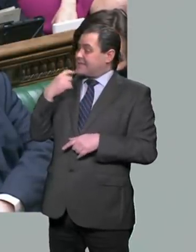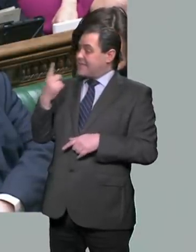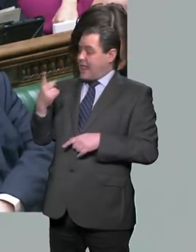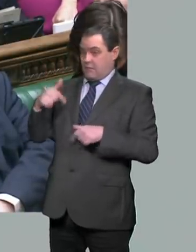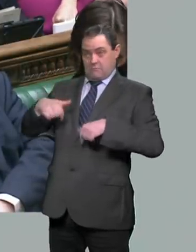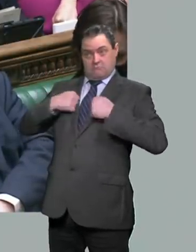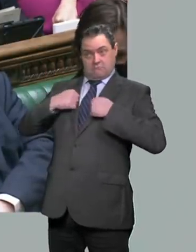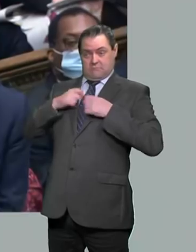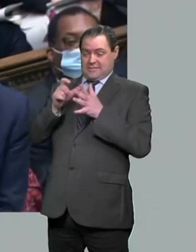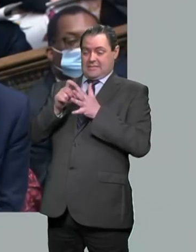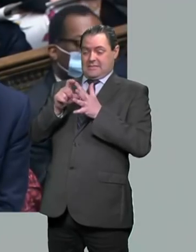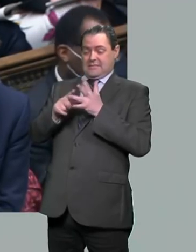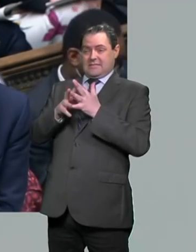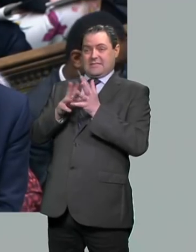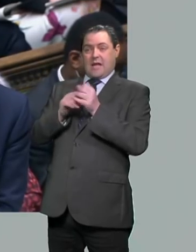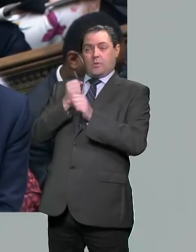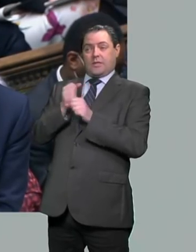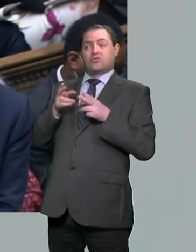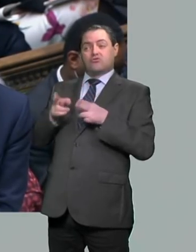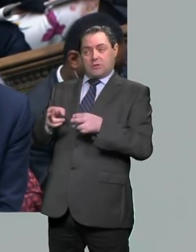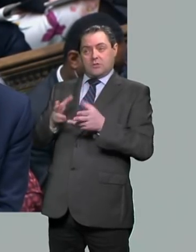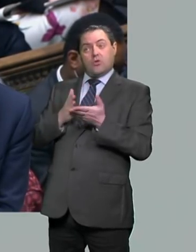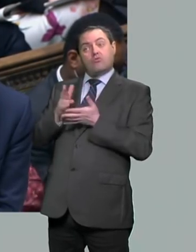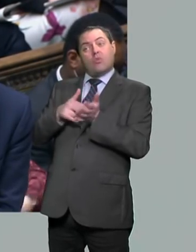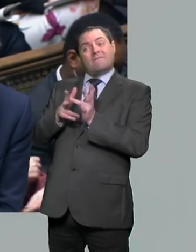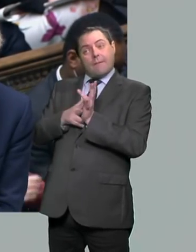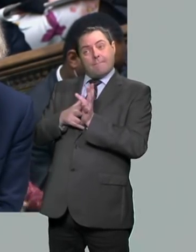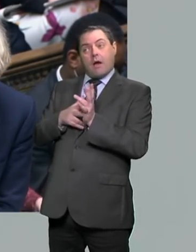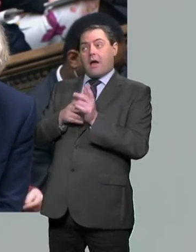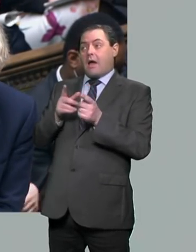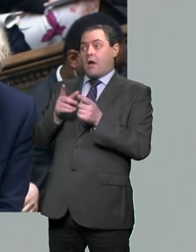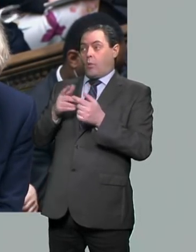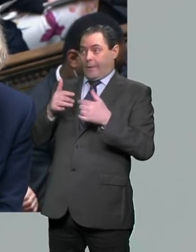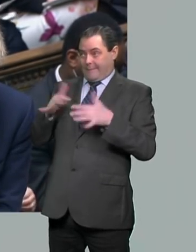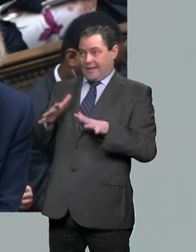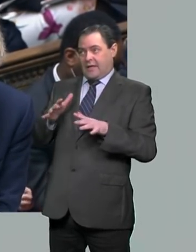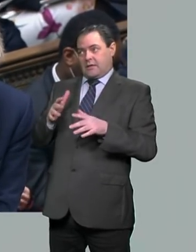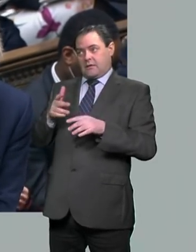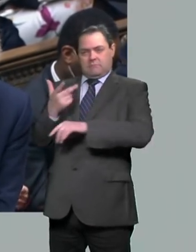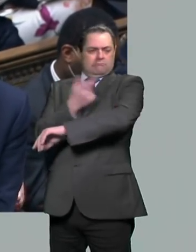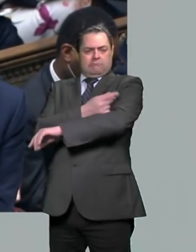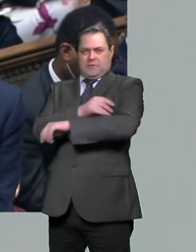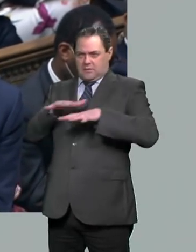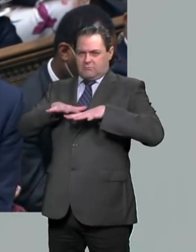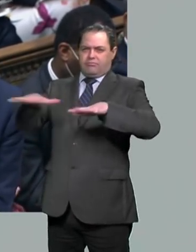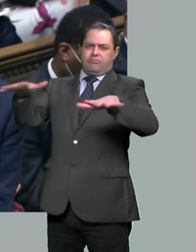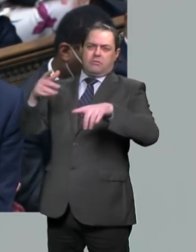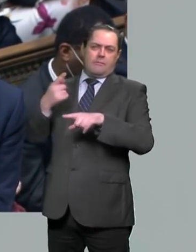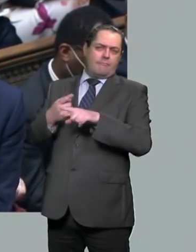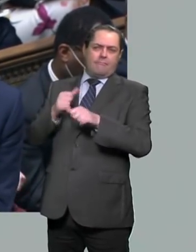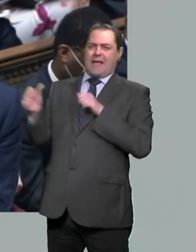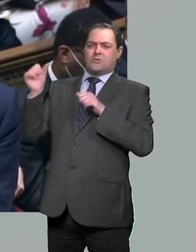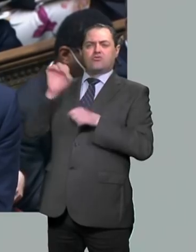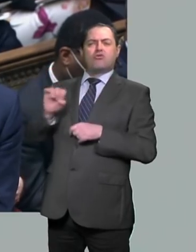Mr. Speaker. In November and throughout, we've been delivering the fastest vaccine and booster rollout anywhere in